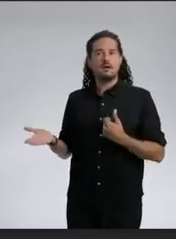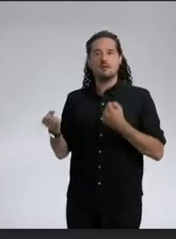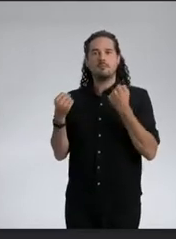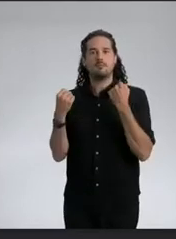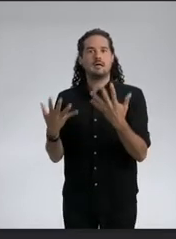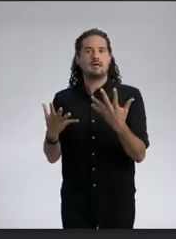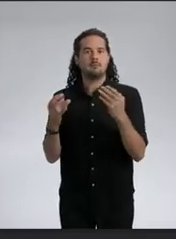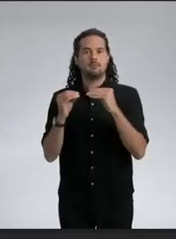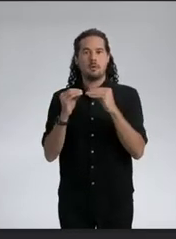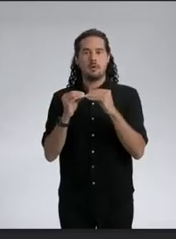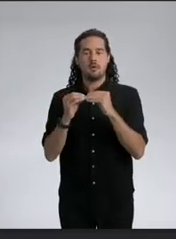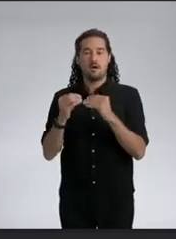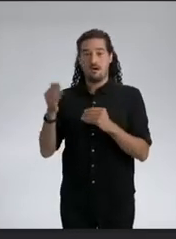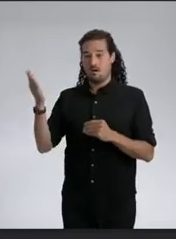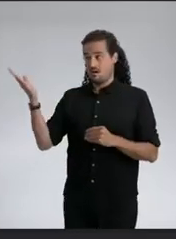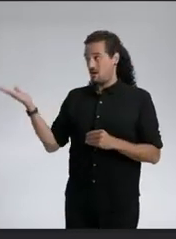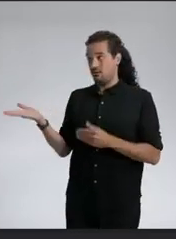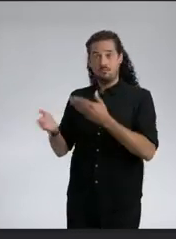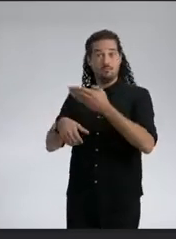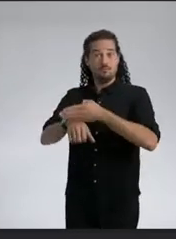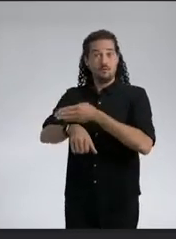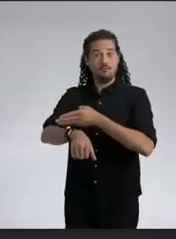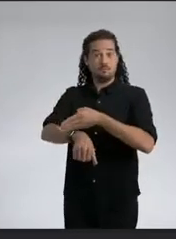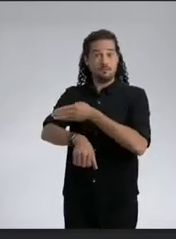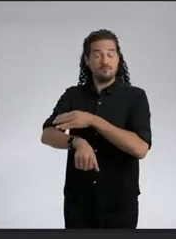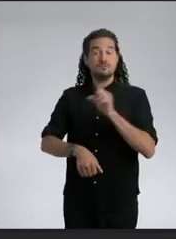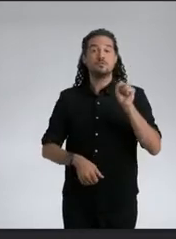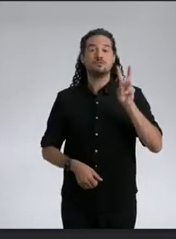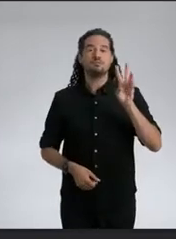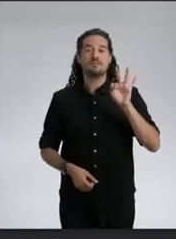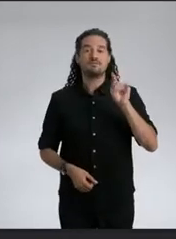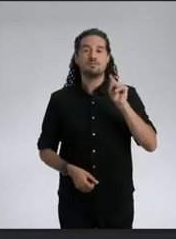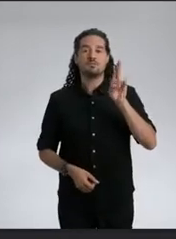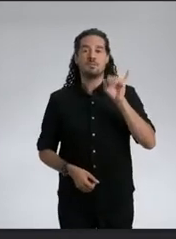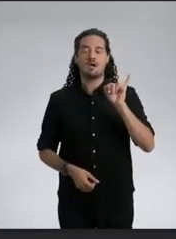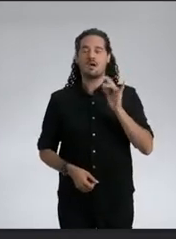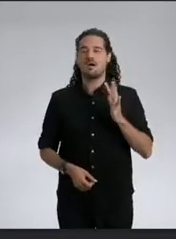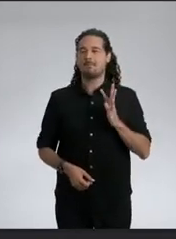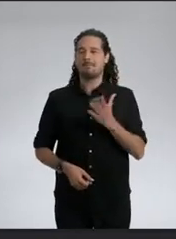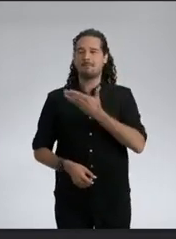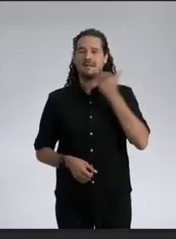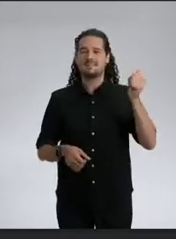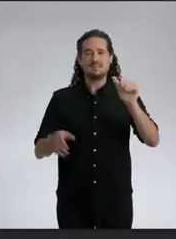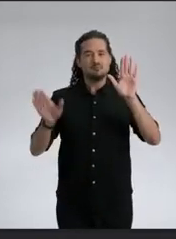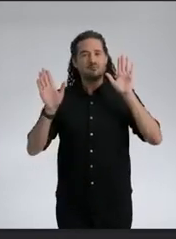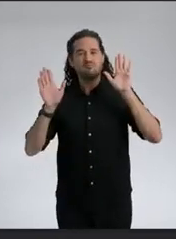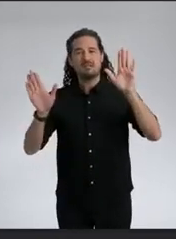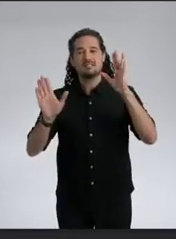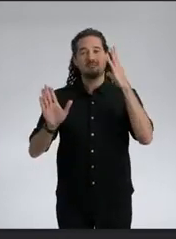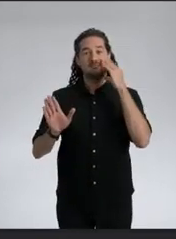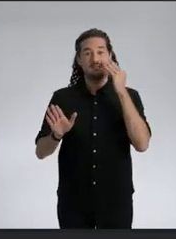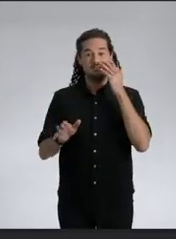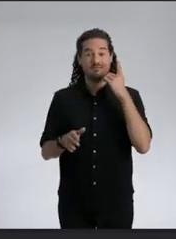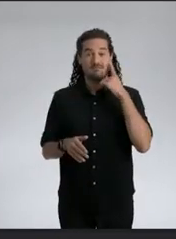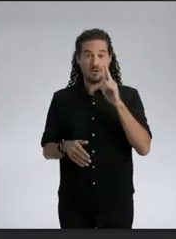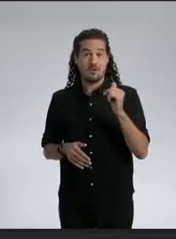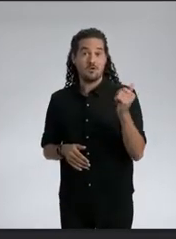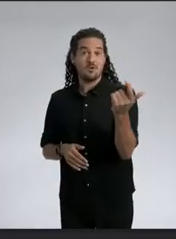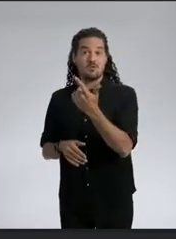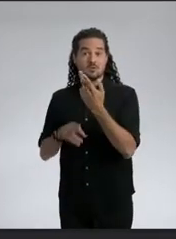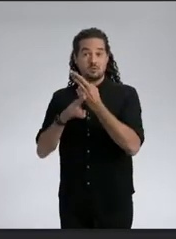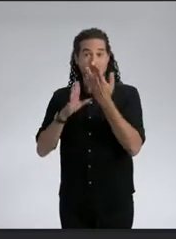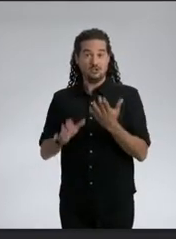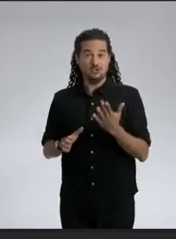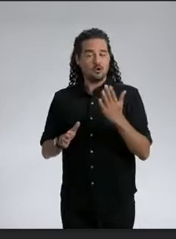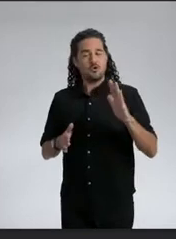improvements, SwiftUI is the best way to build great experiences for all your users across all our platforms. And this